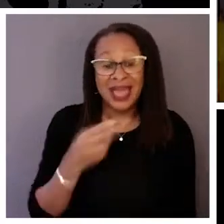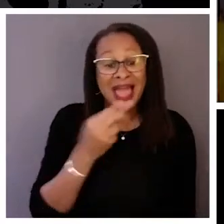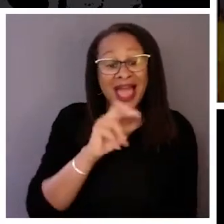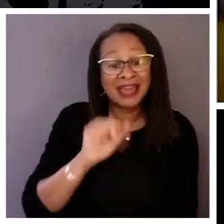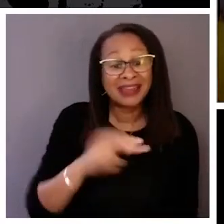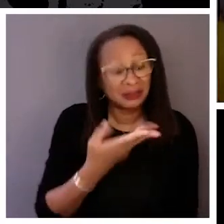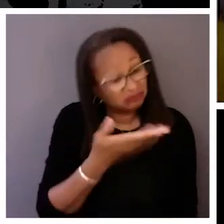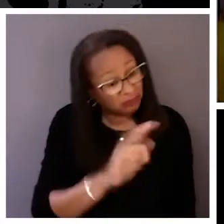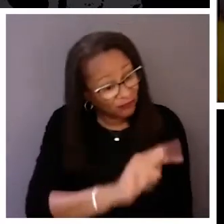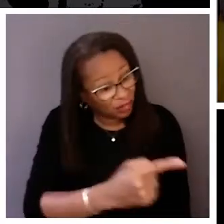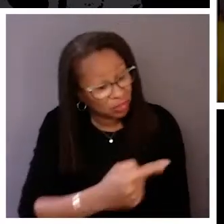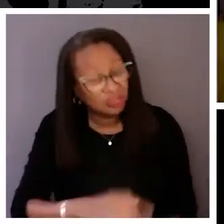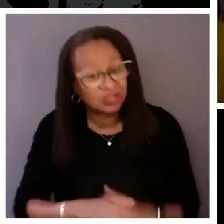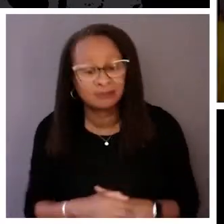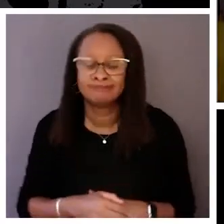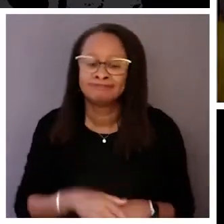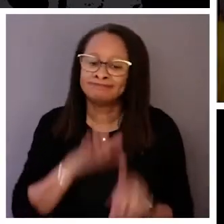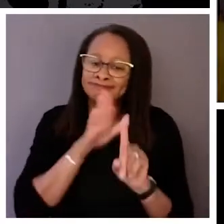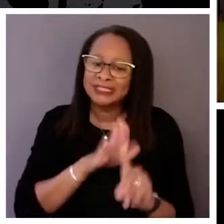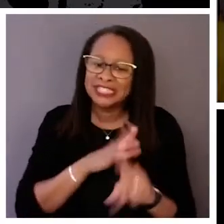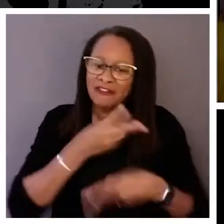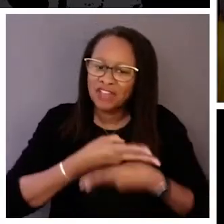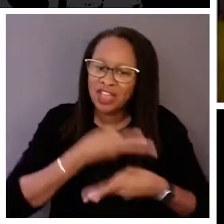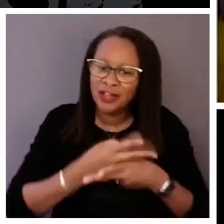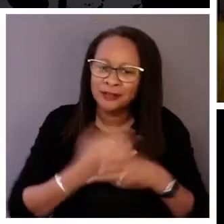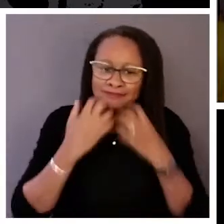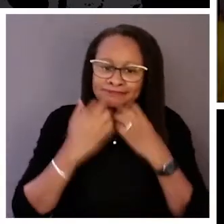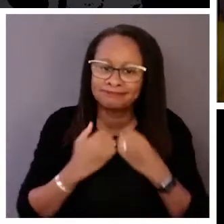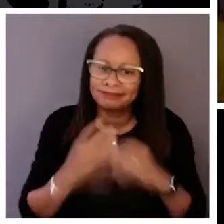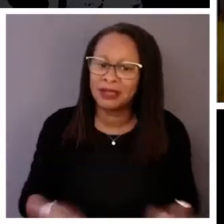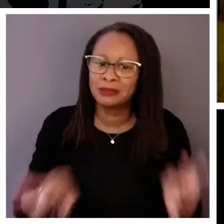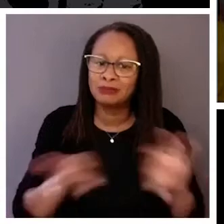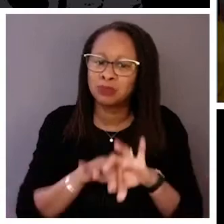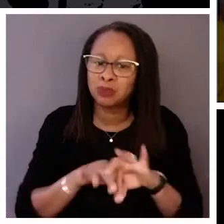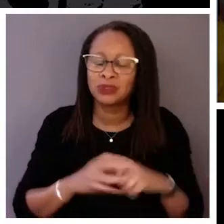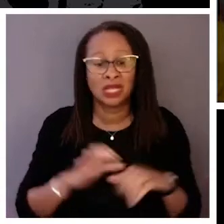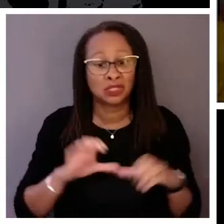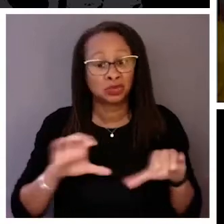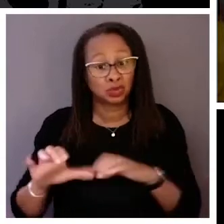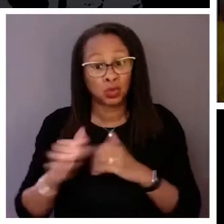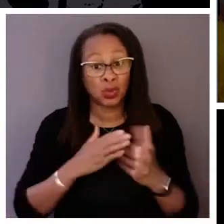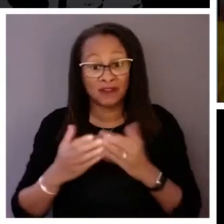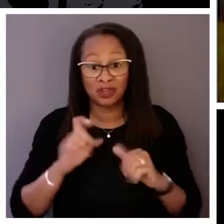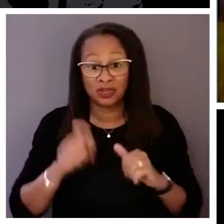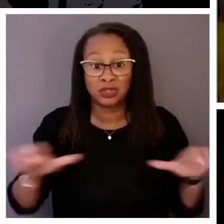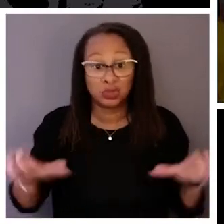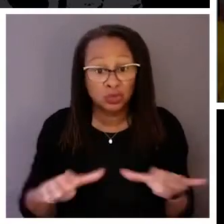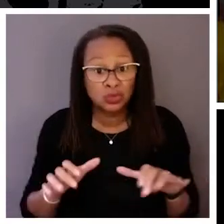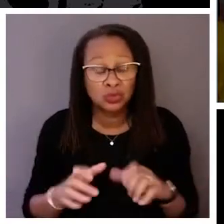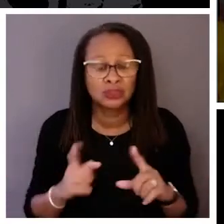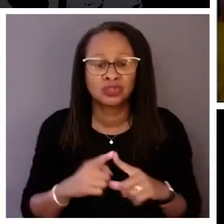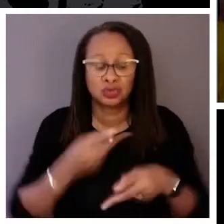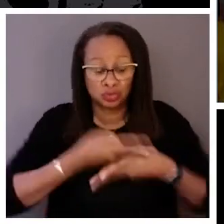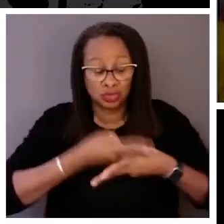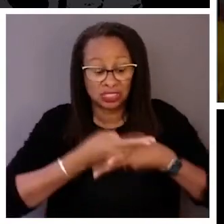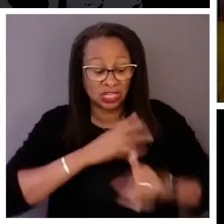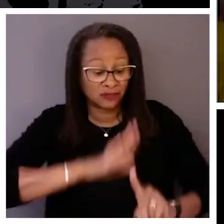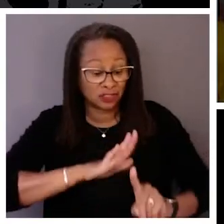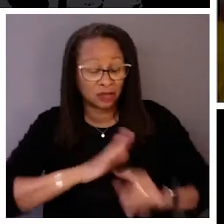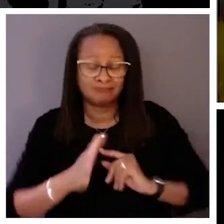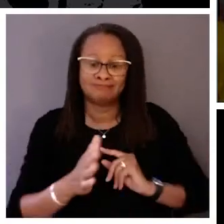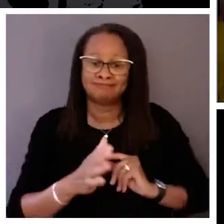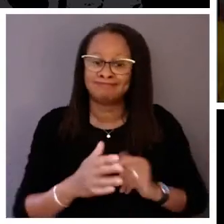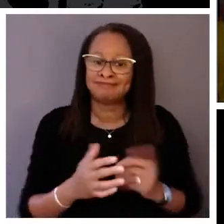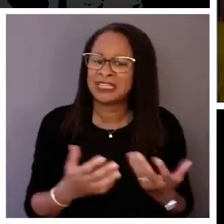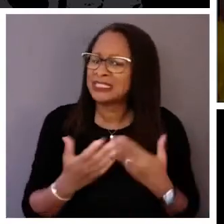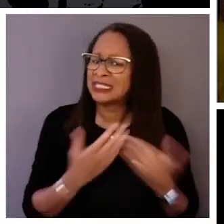I mean, you gotta do your self-care. You gotta do whatever it is you need to take care of